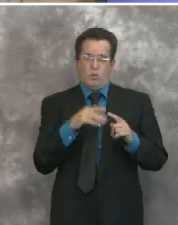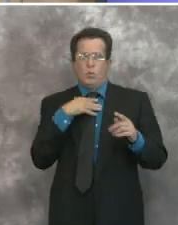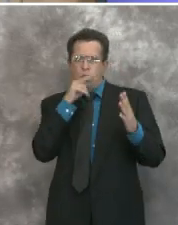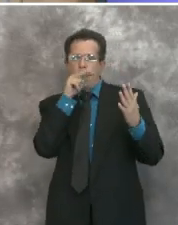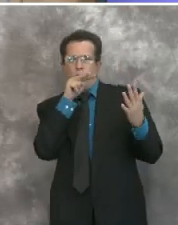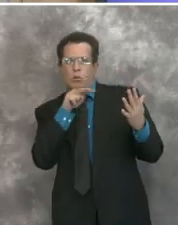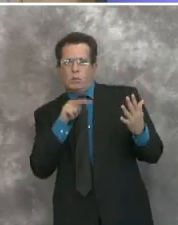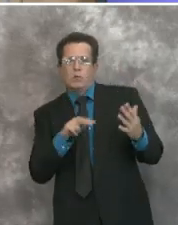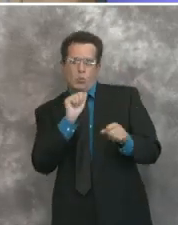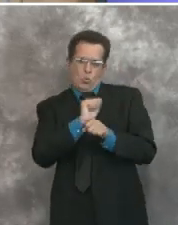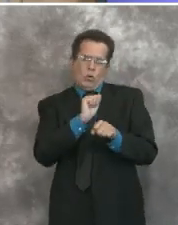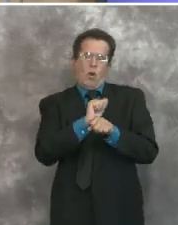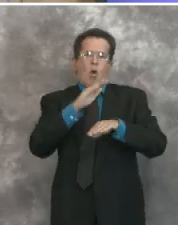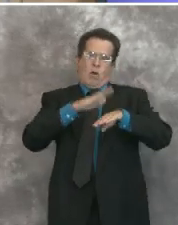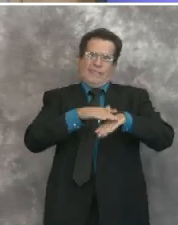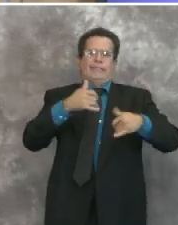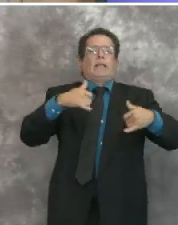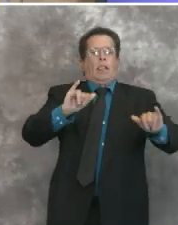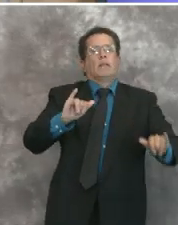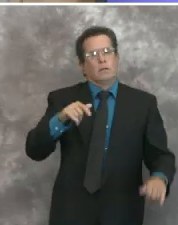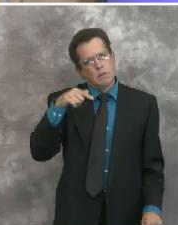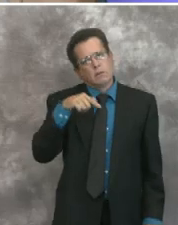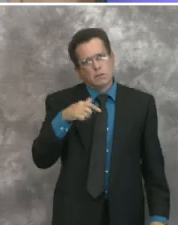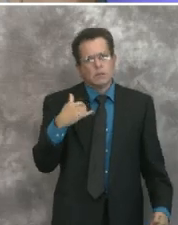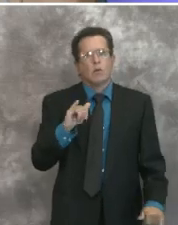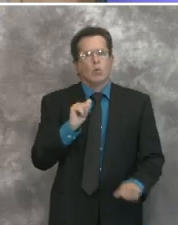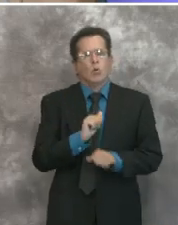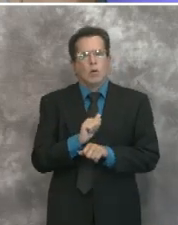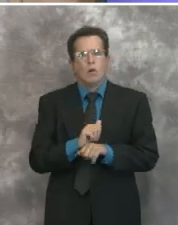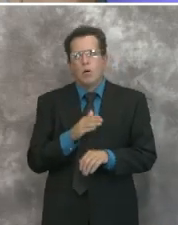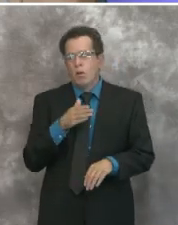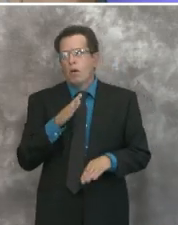progress. Let's go to the next question.